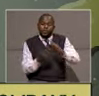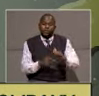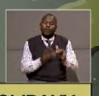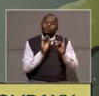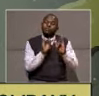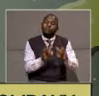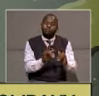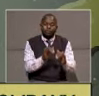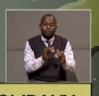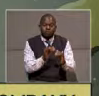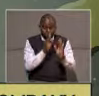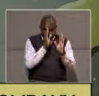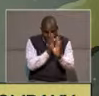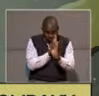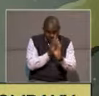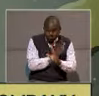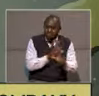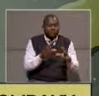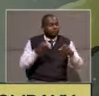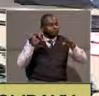being kept were alarming.